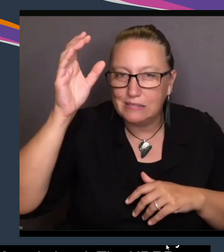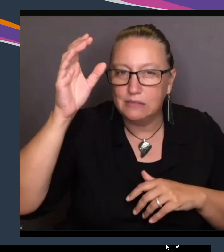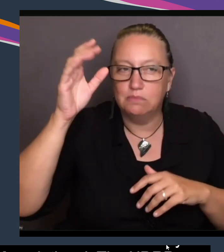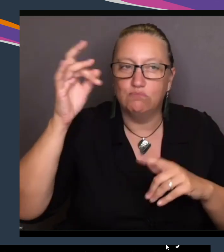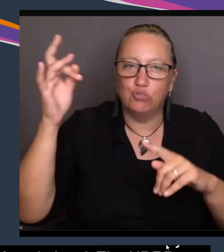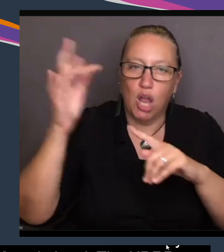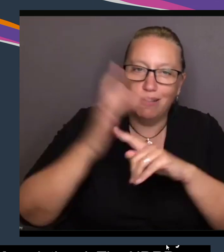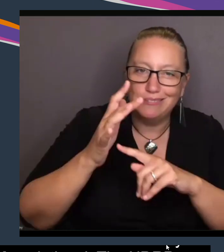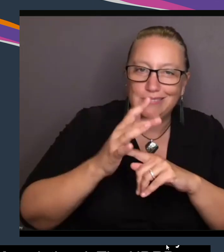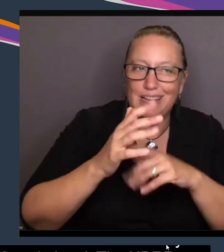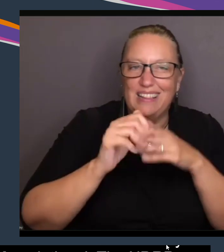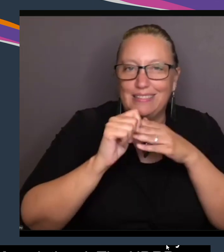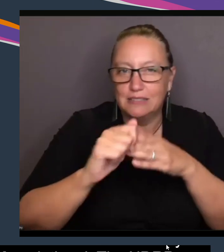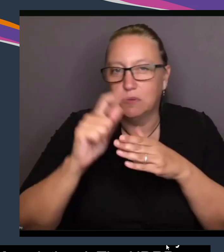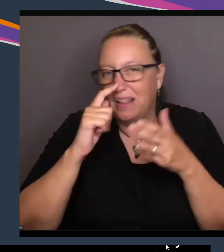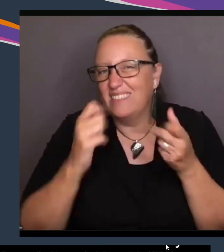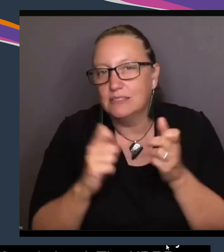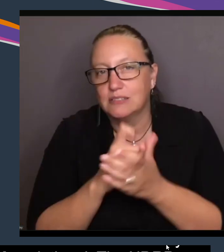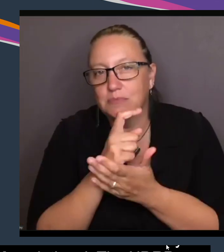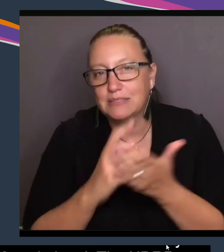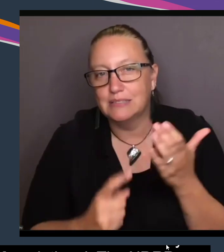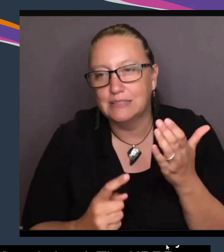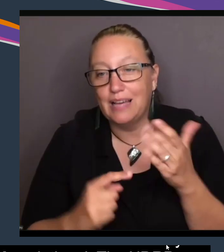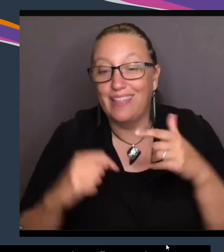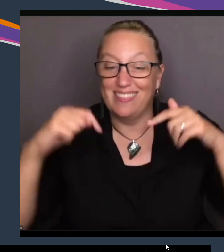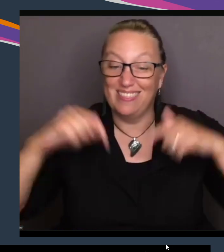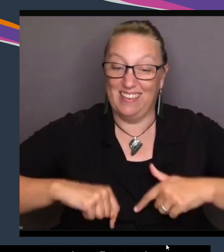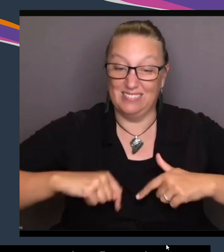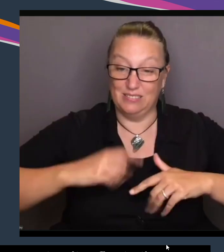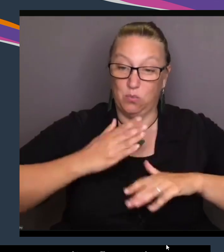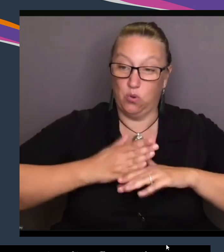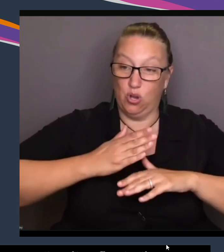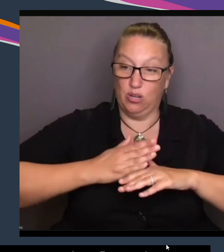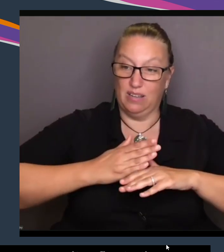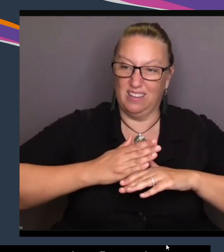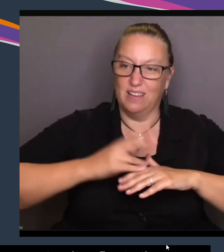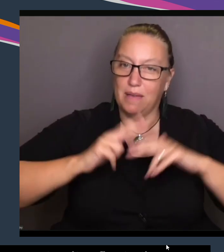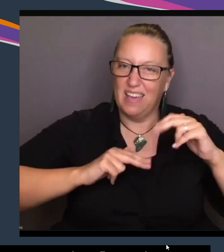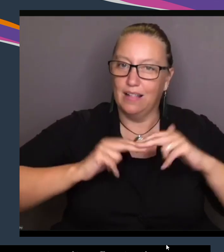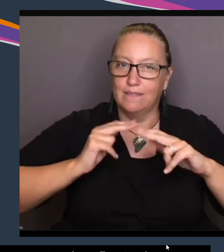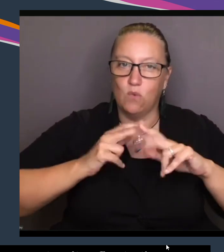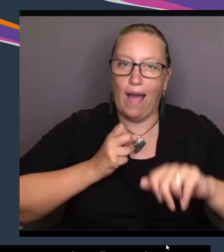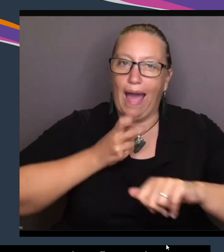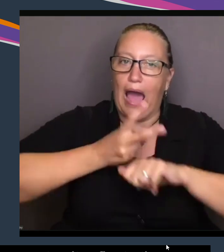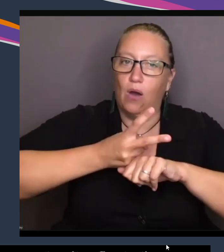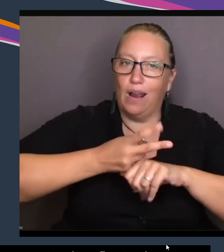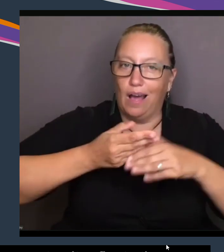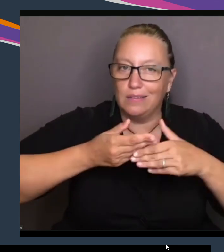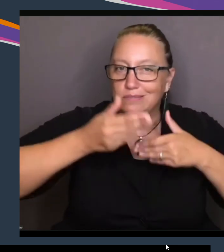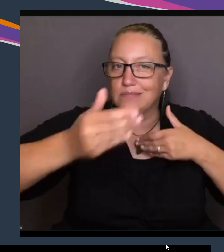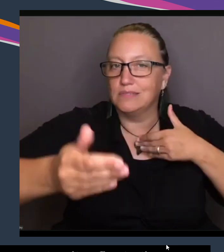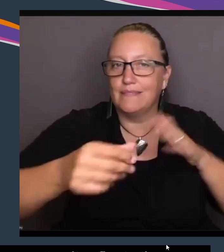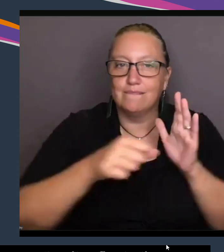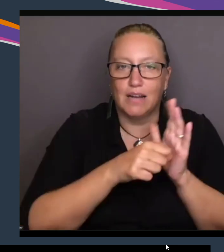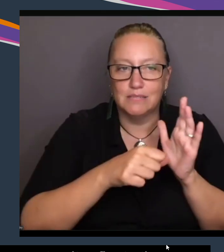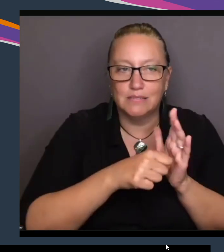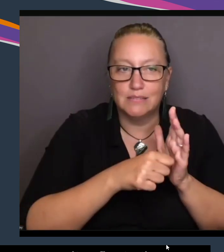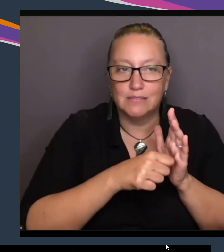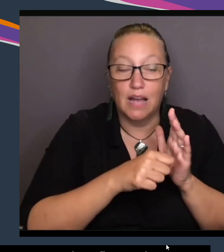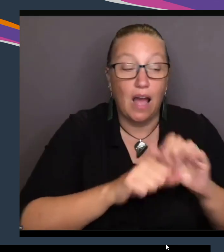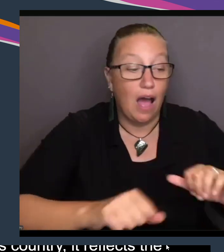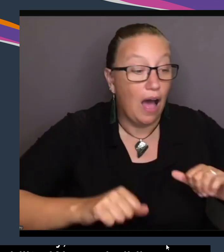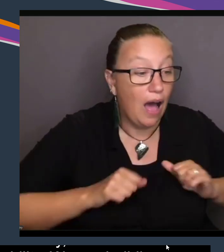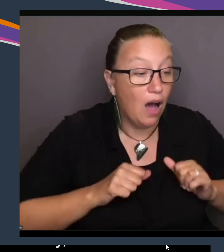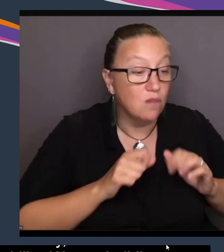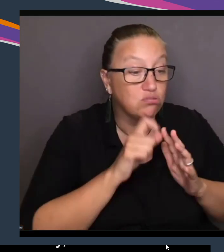disability. We are building something that will outlast this funding round, something that will outlast individual projects. We